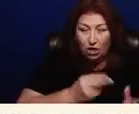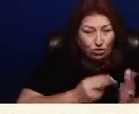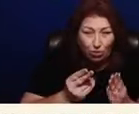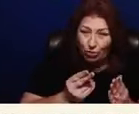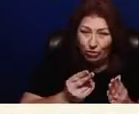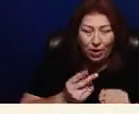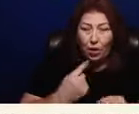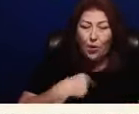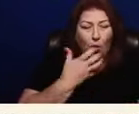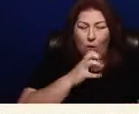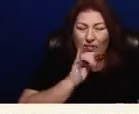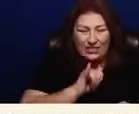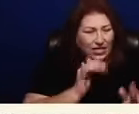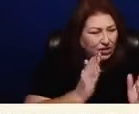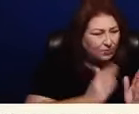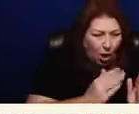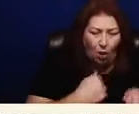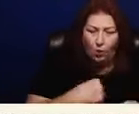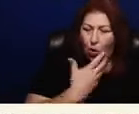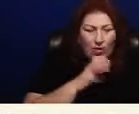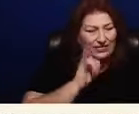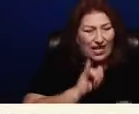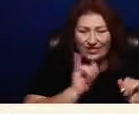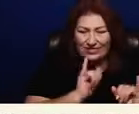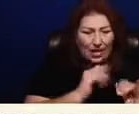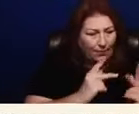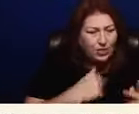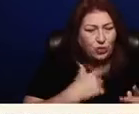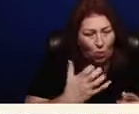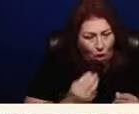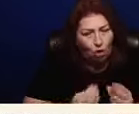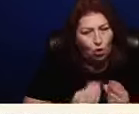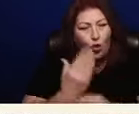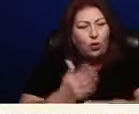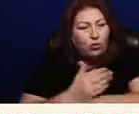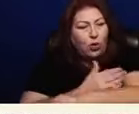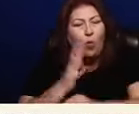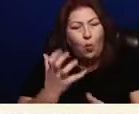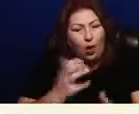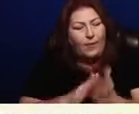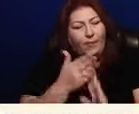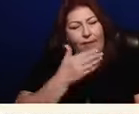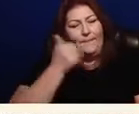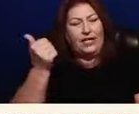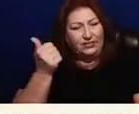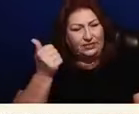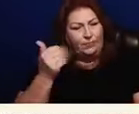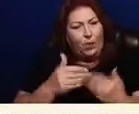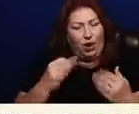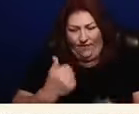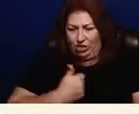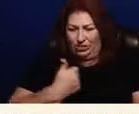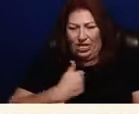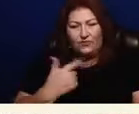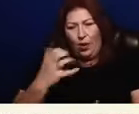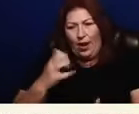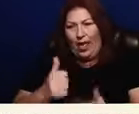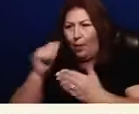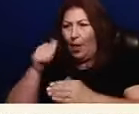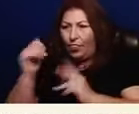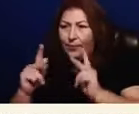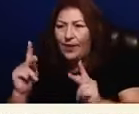stay small and we don't want to stay in the same place. We want to grow. We want to be the best version of ourselves. We want to help other people, right?